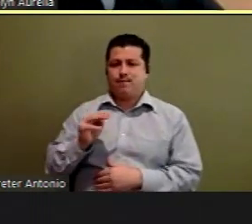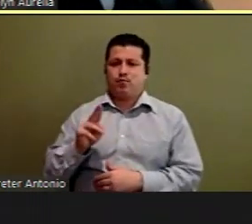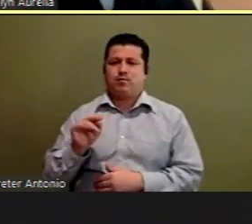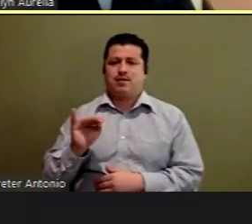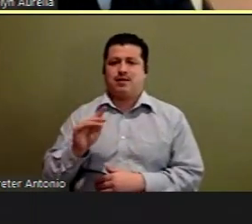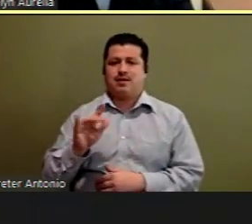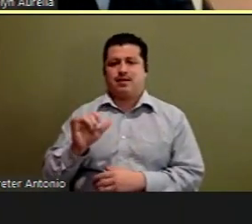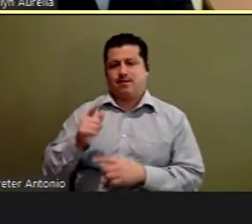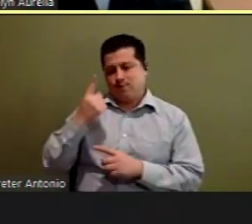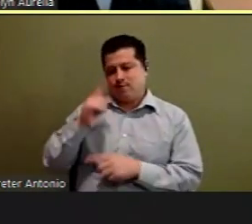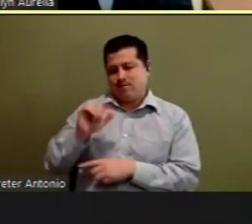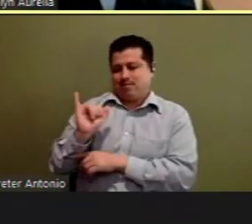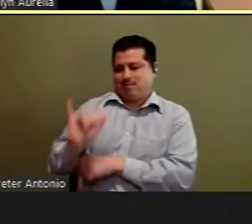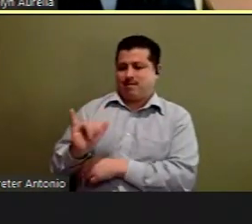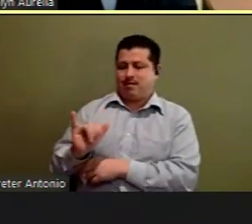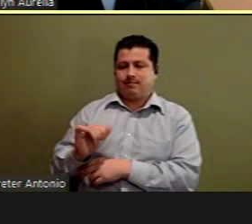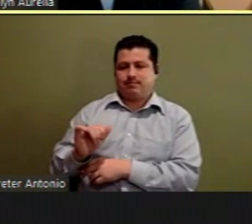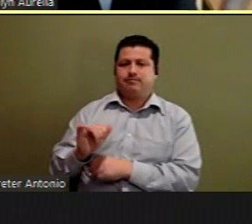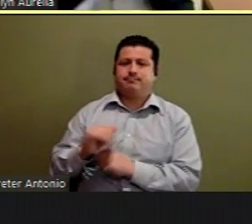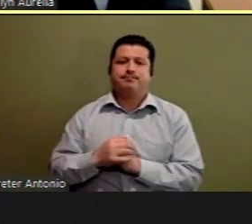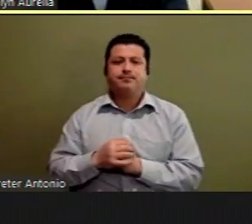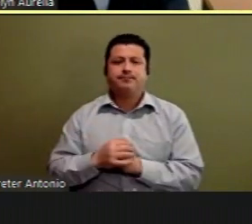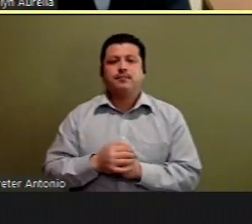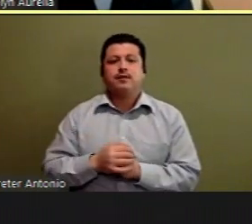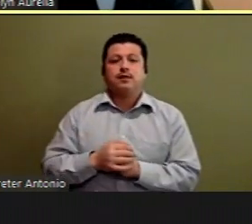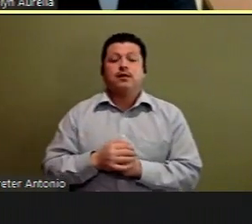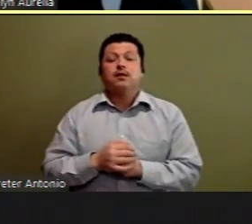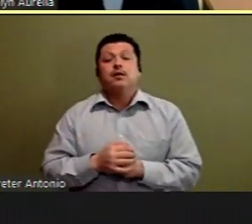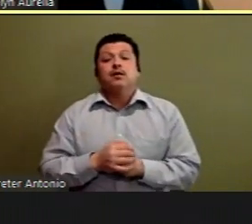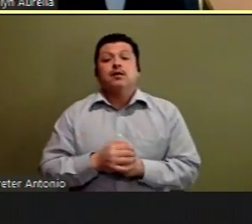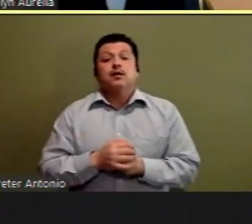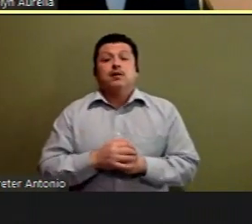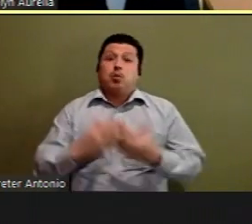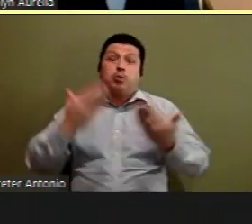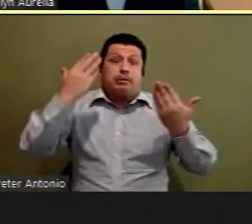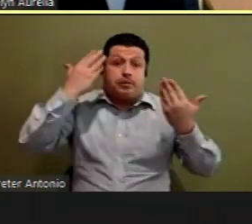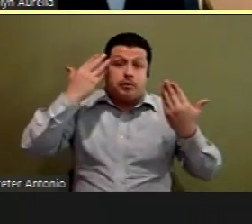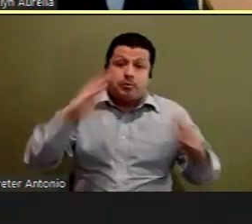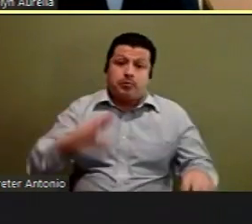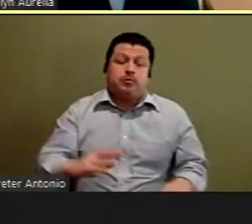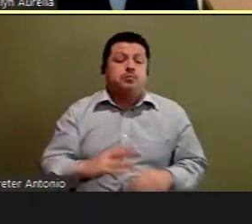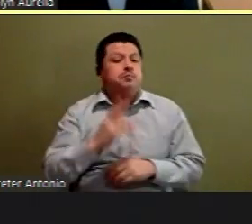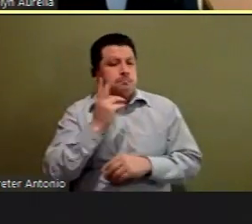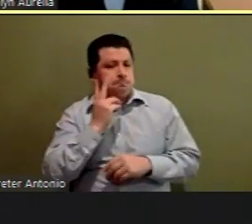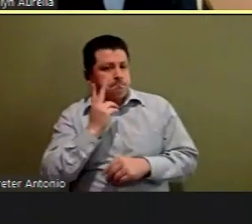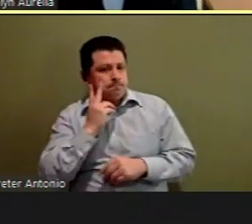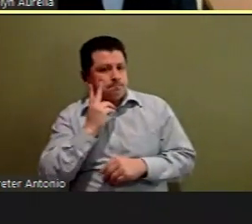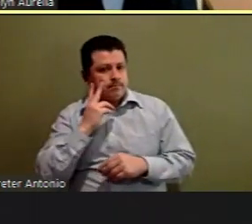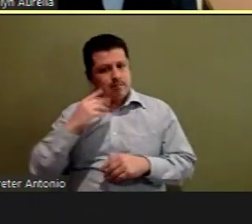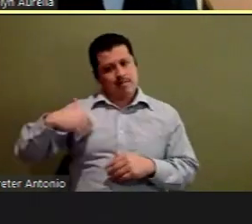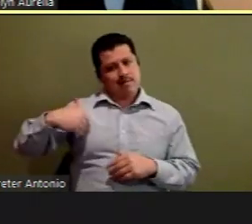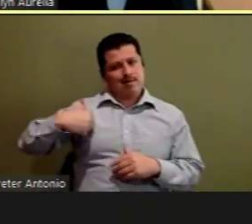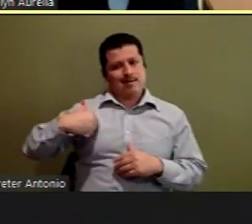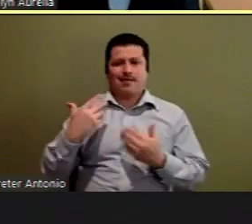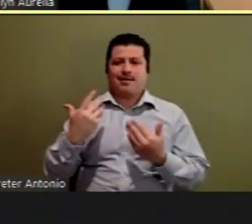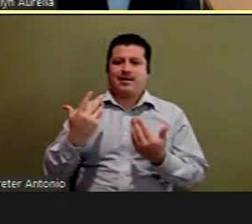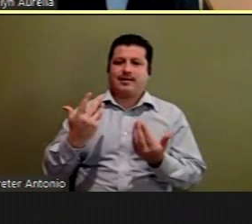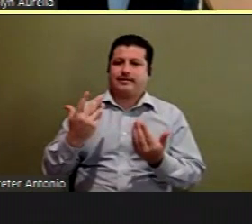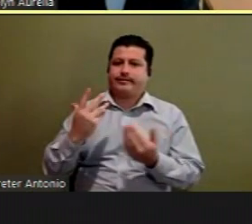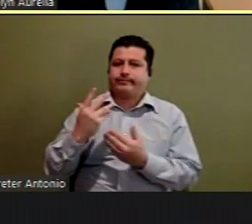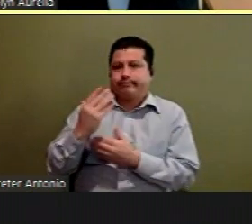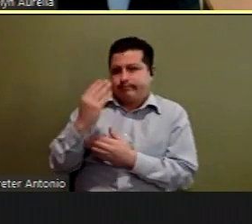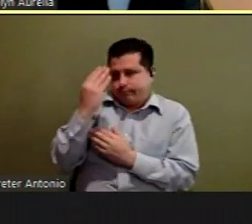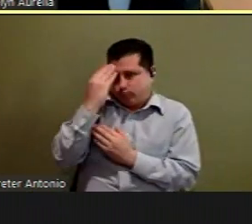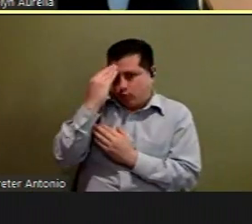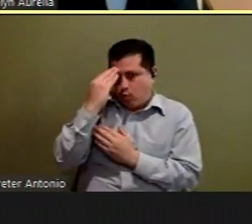watch people for many years after vaccination and see when their immunity wanes. We haven't had many years to follow people, so we don't know.